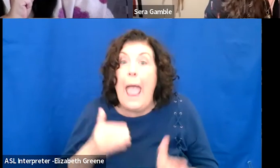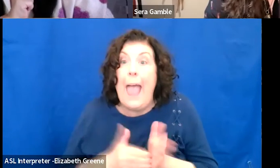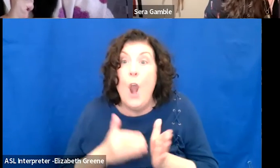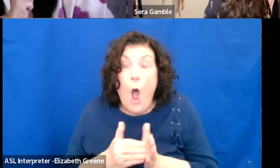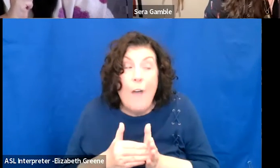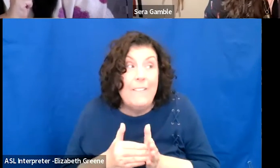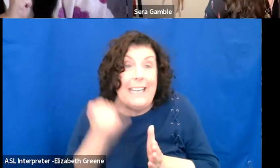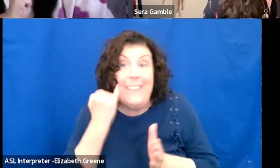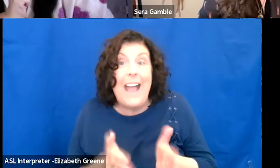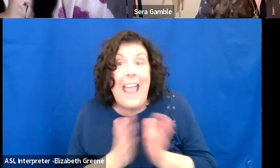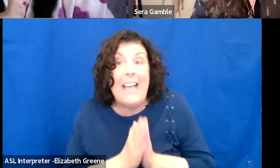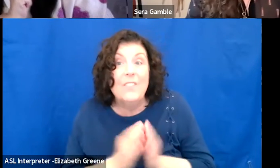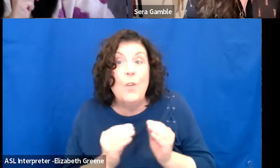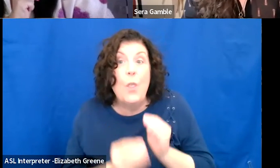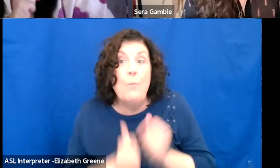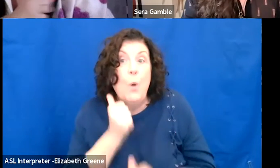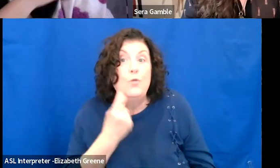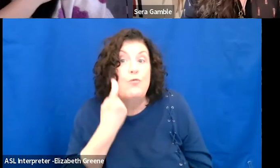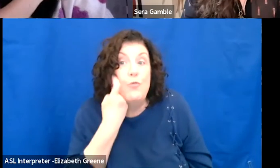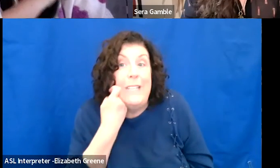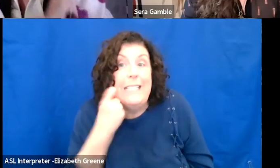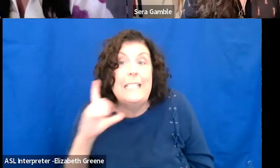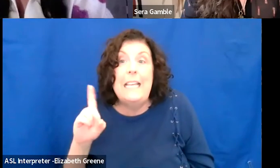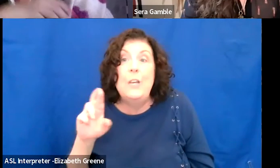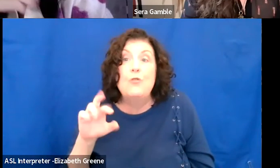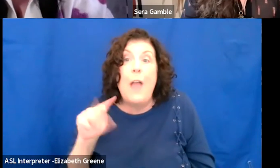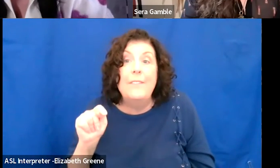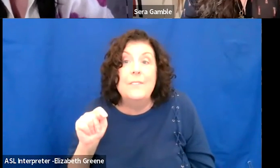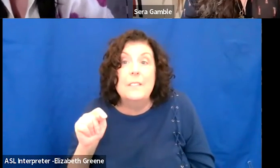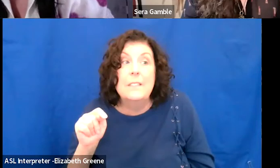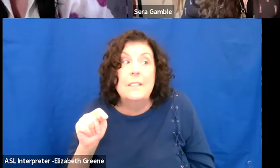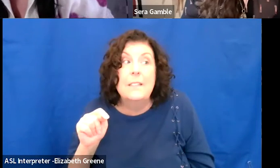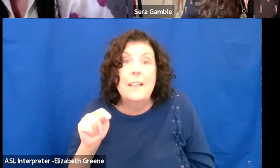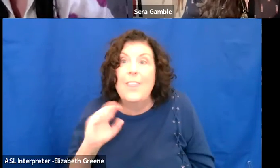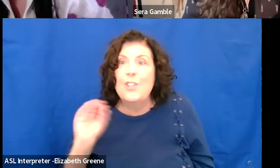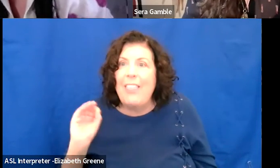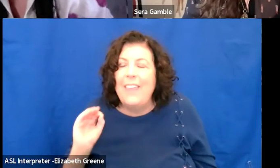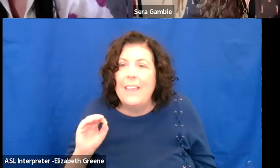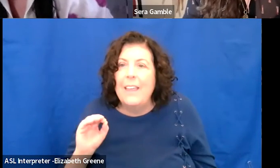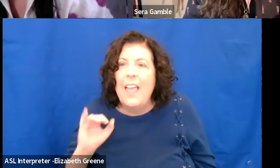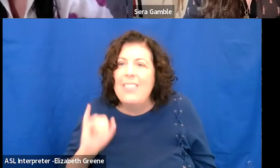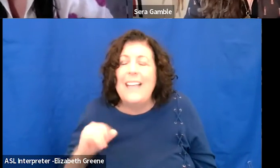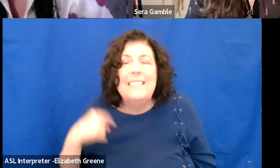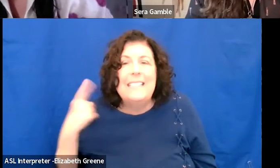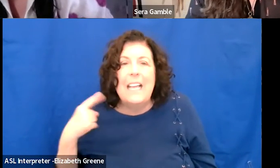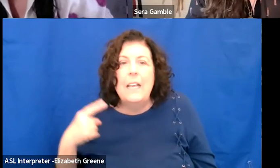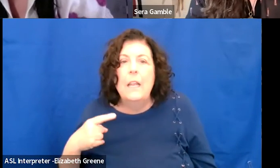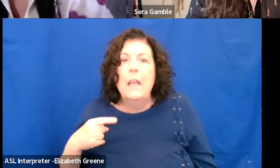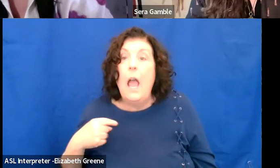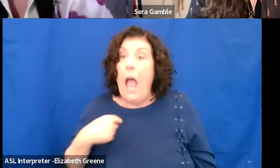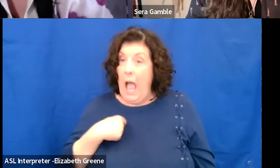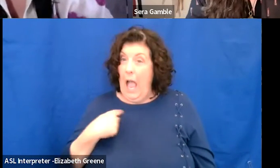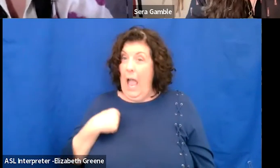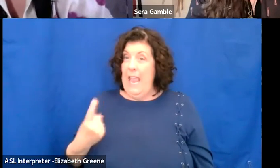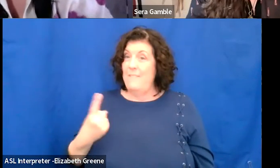And that to me is insane, because I would write something new every year. I think they often ask for more than one thing.